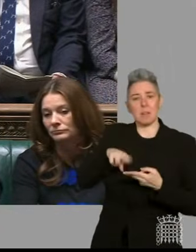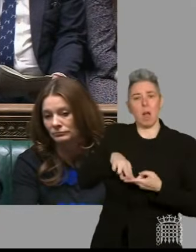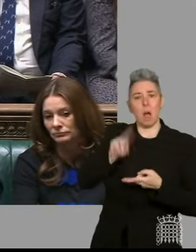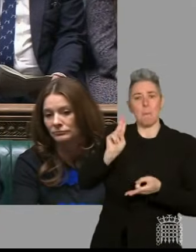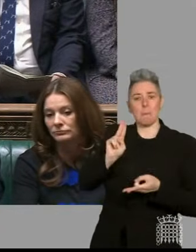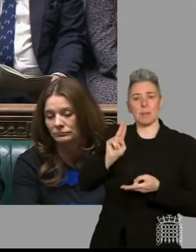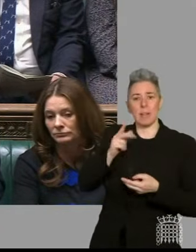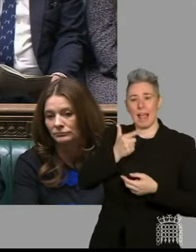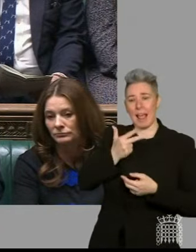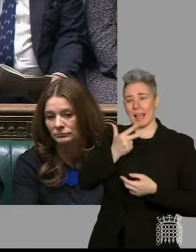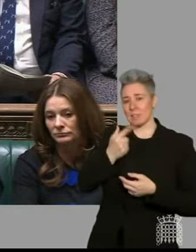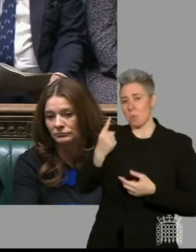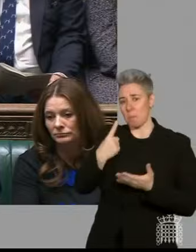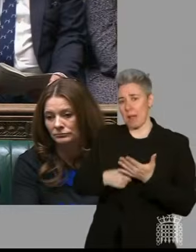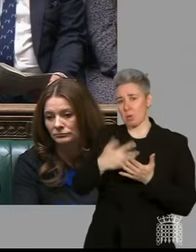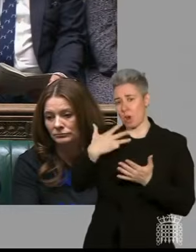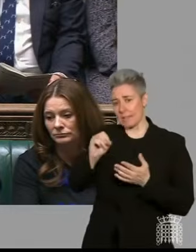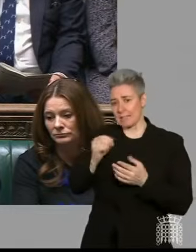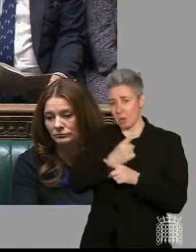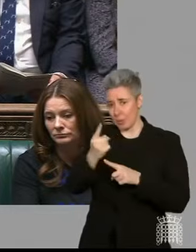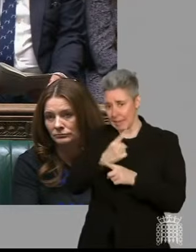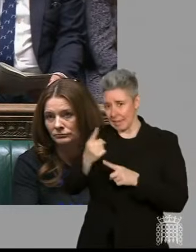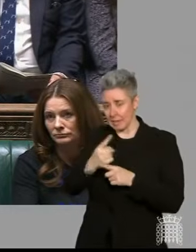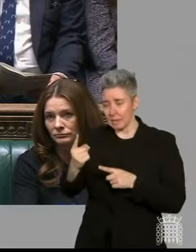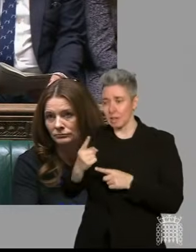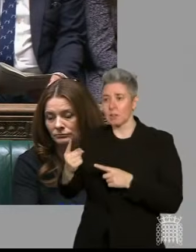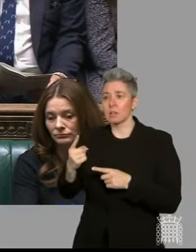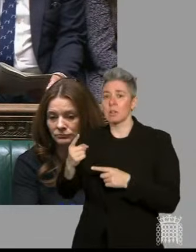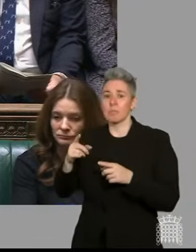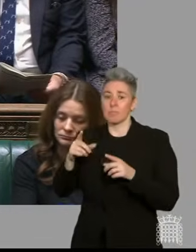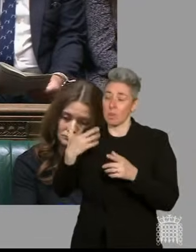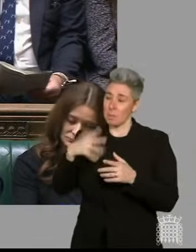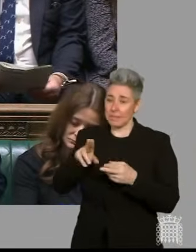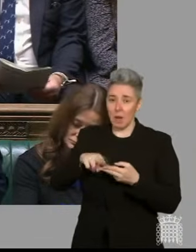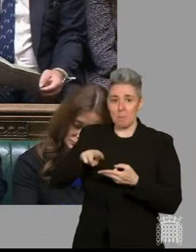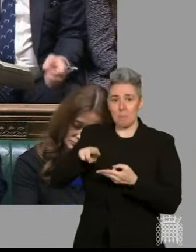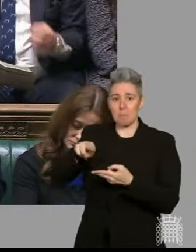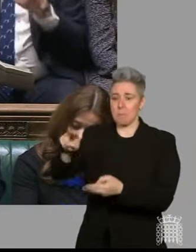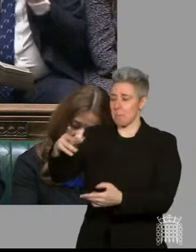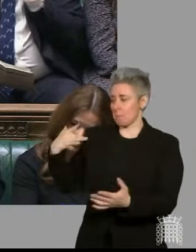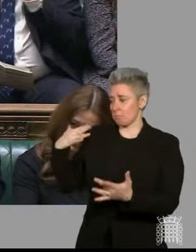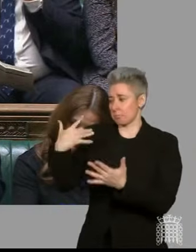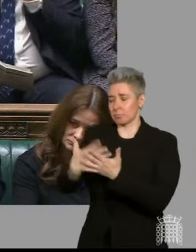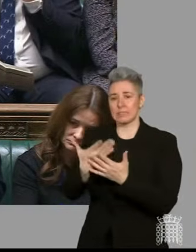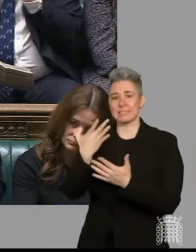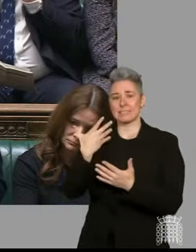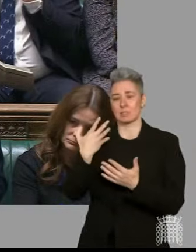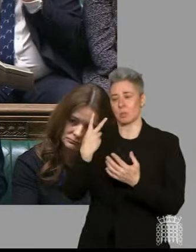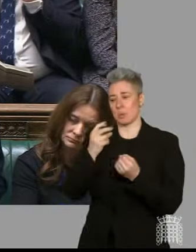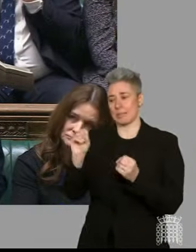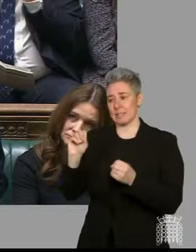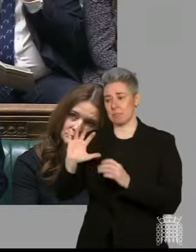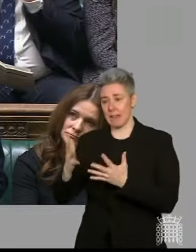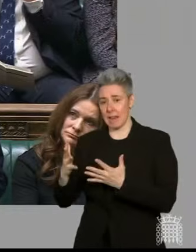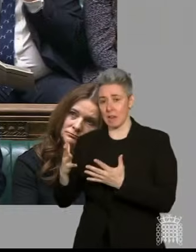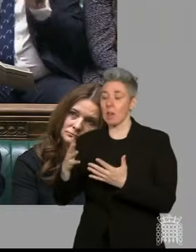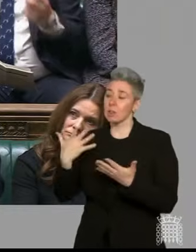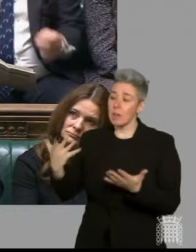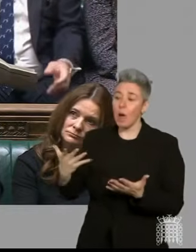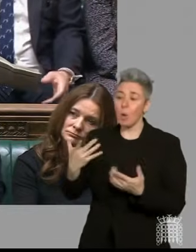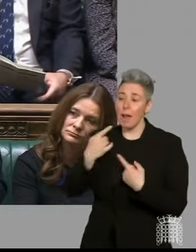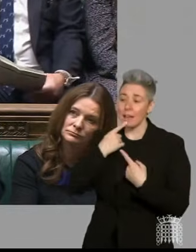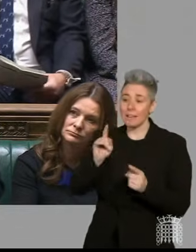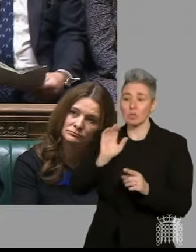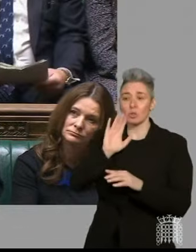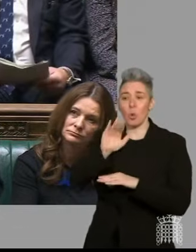£1,500 since 2010. Now, in respect of allegations of overpayment, of course, appropriate discretion should be shown. But if